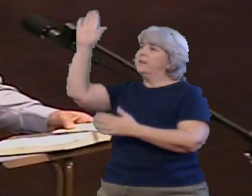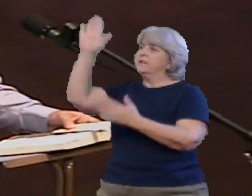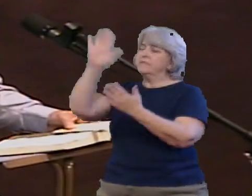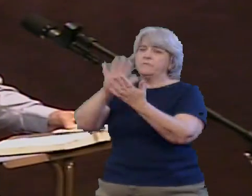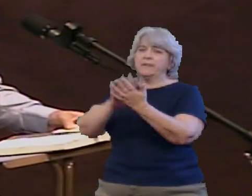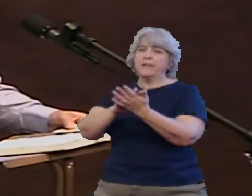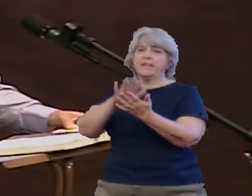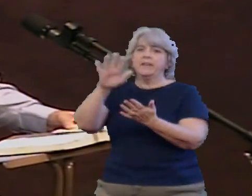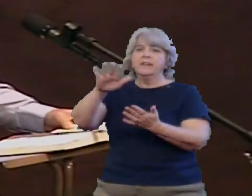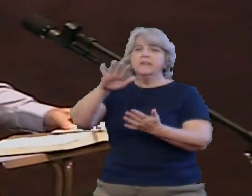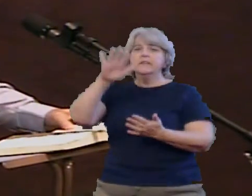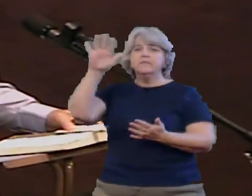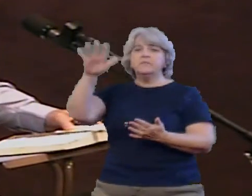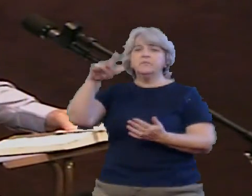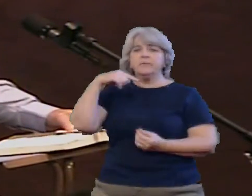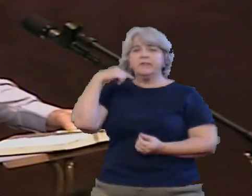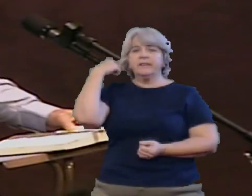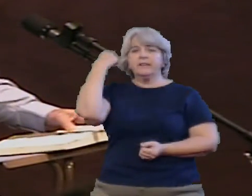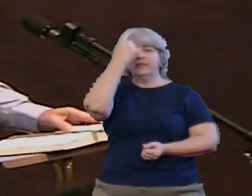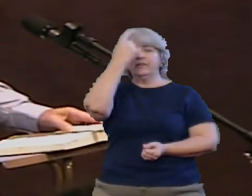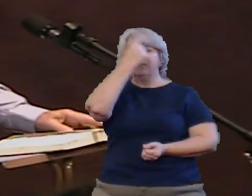glorious face to